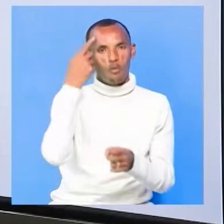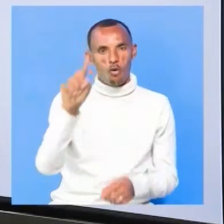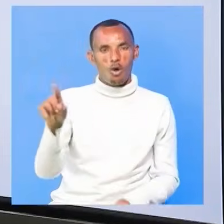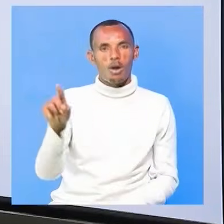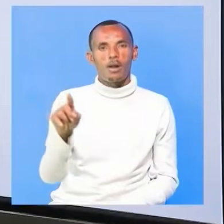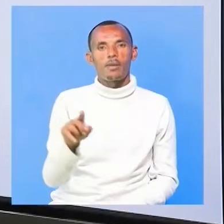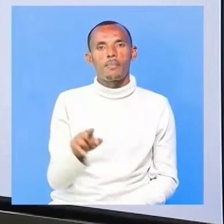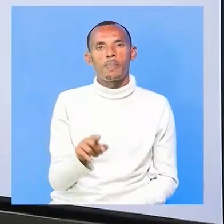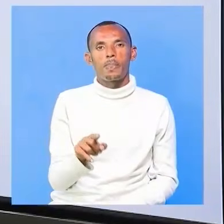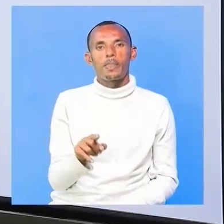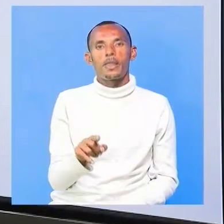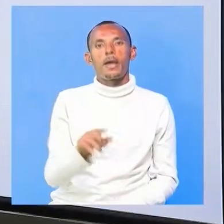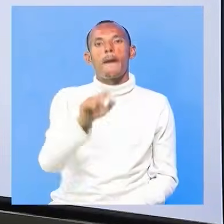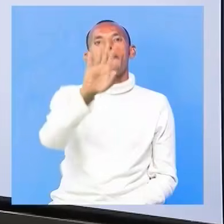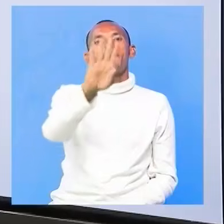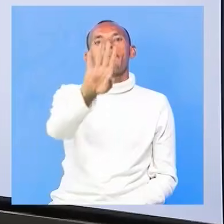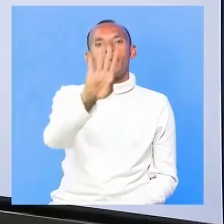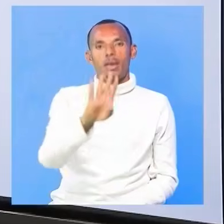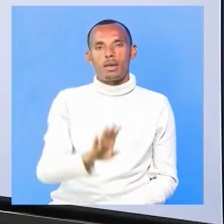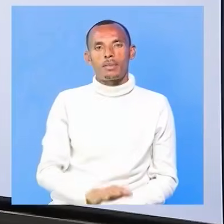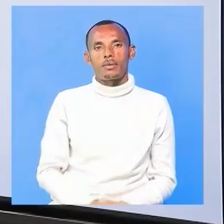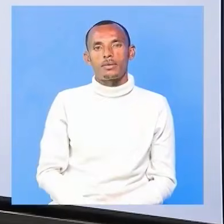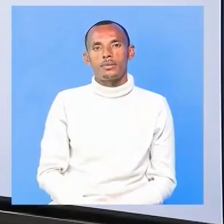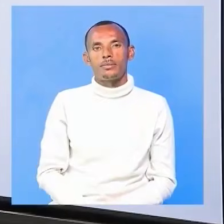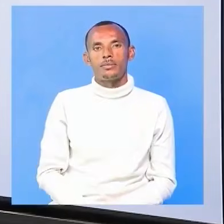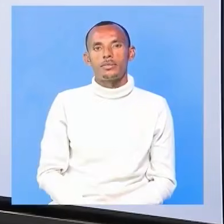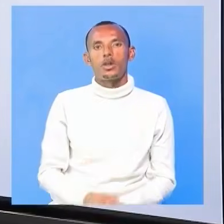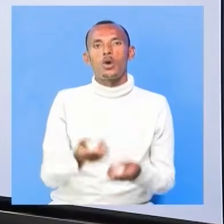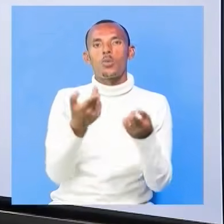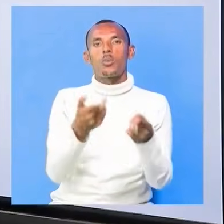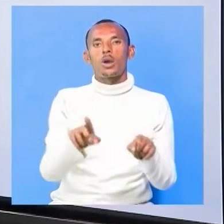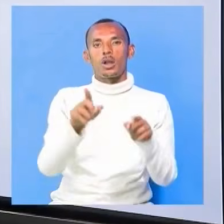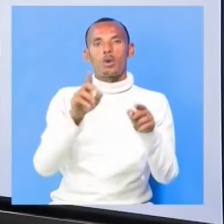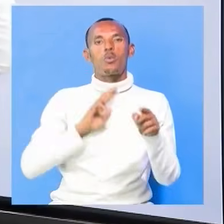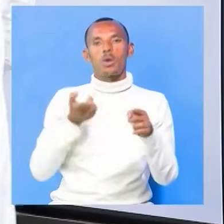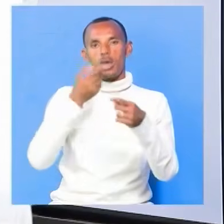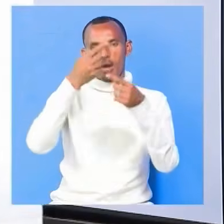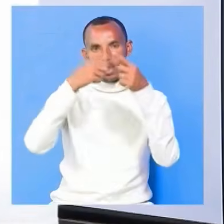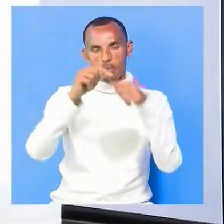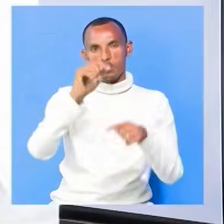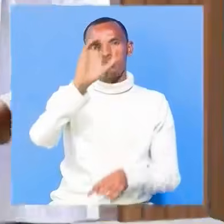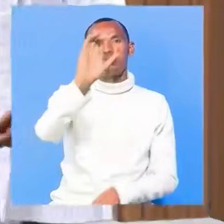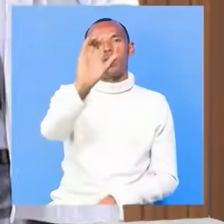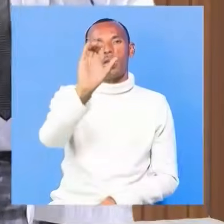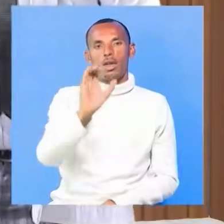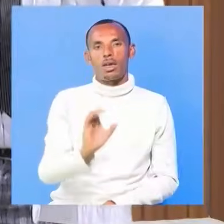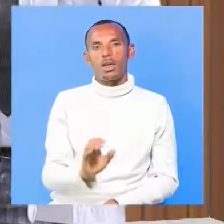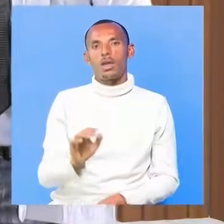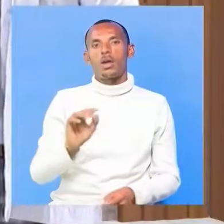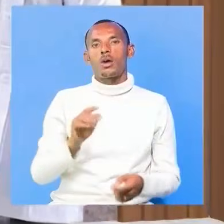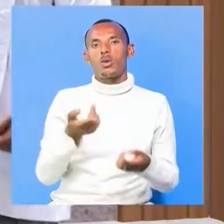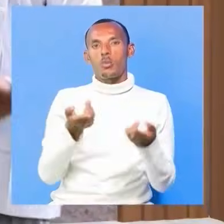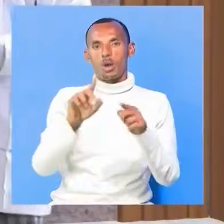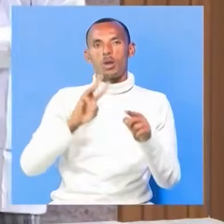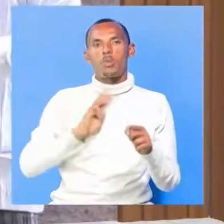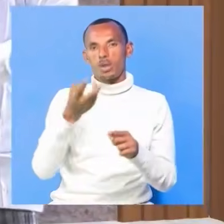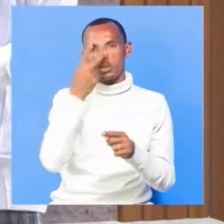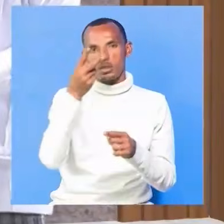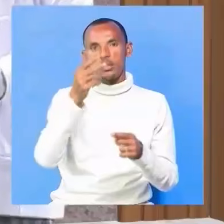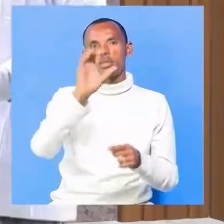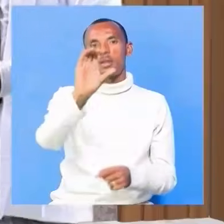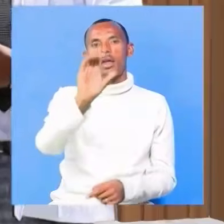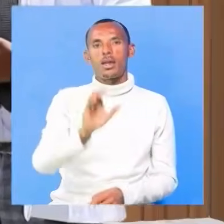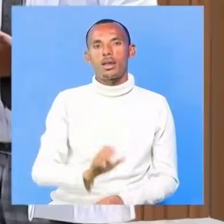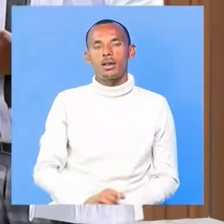answer for the B part, okay? When we come to the C part,